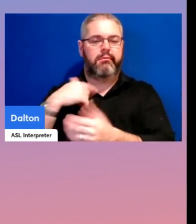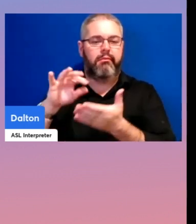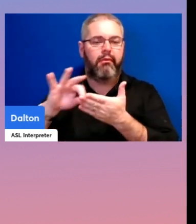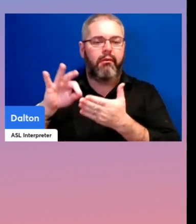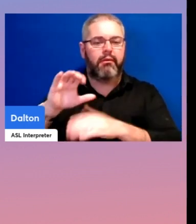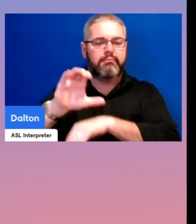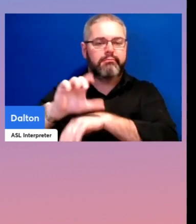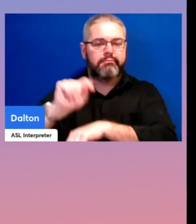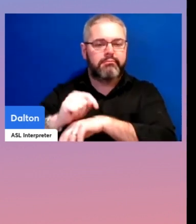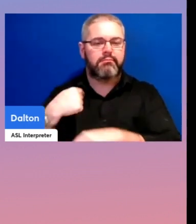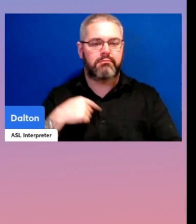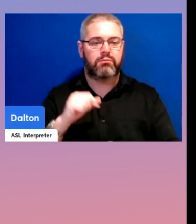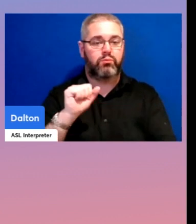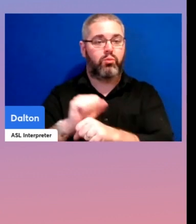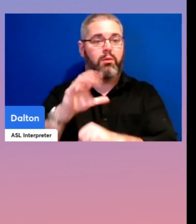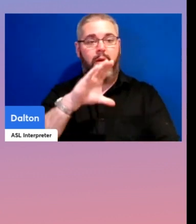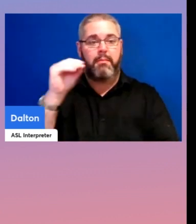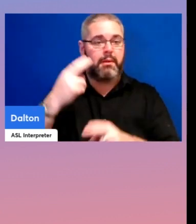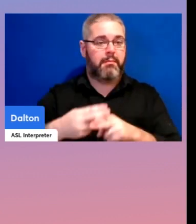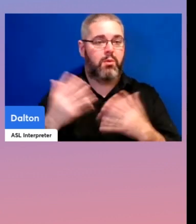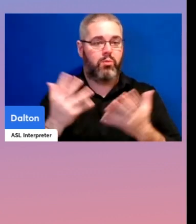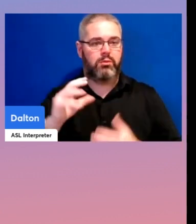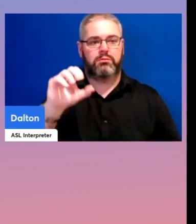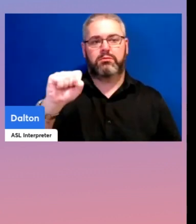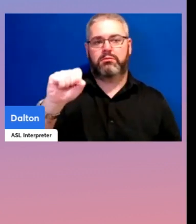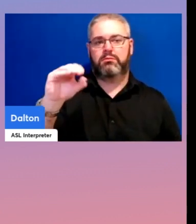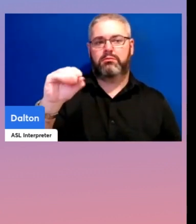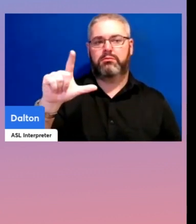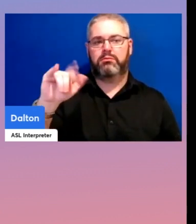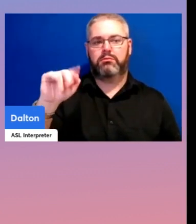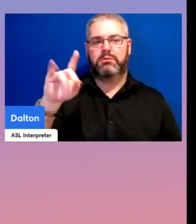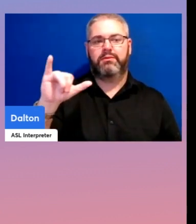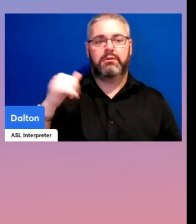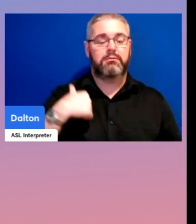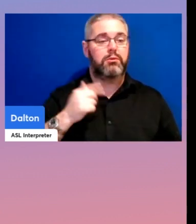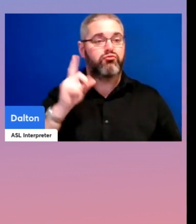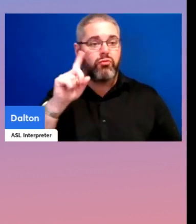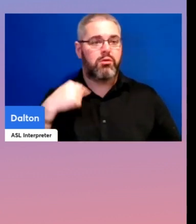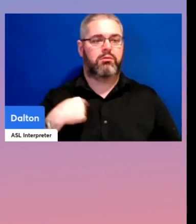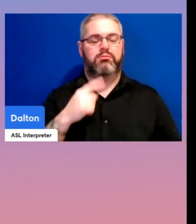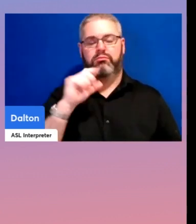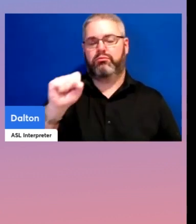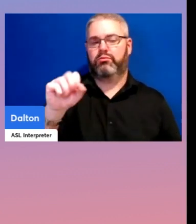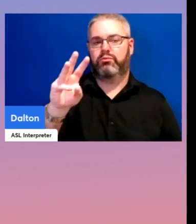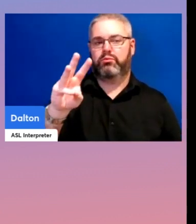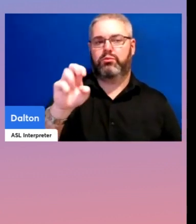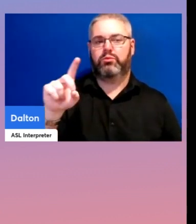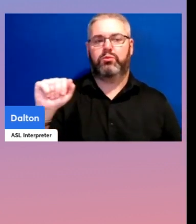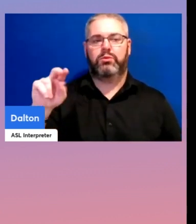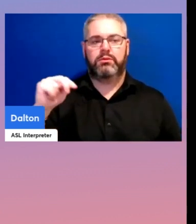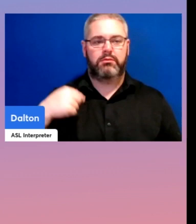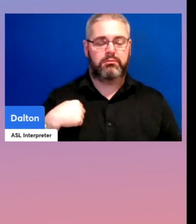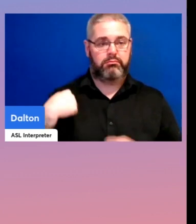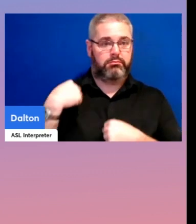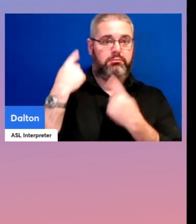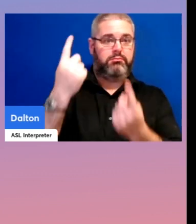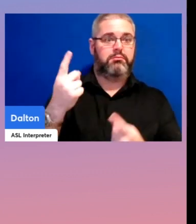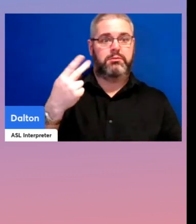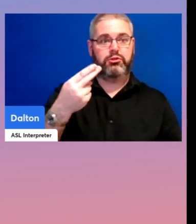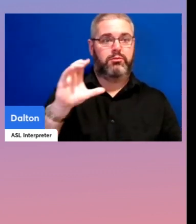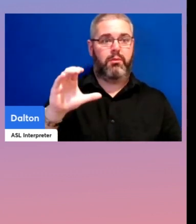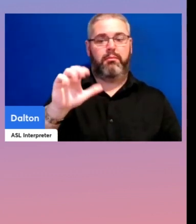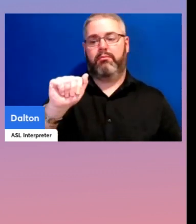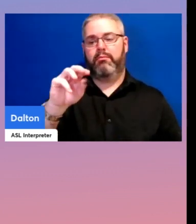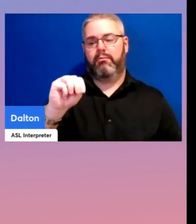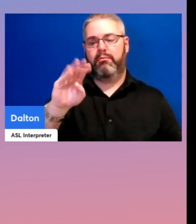Solidify. I'm based in Gothenburg in Sweden. I'm a HashiCorp ambassador since 2023,